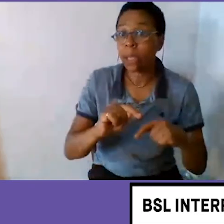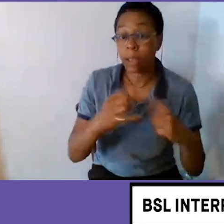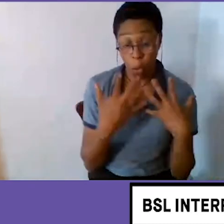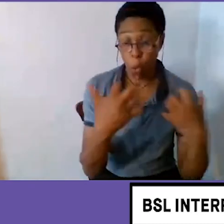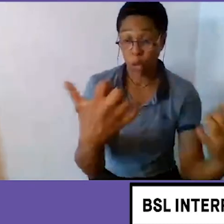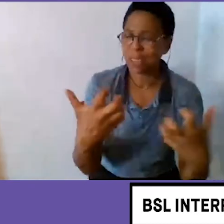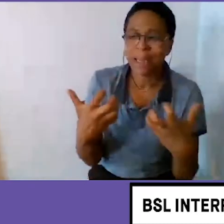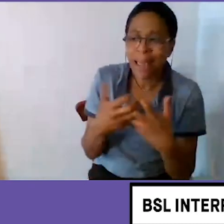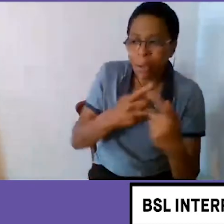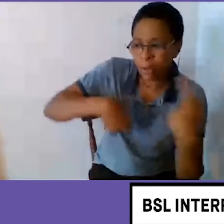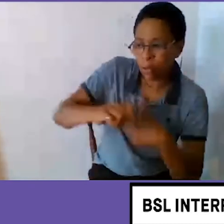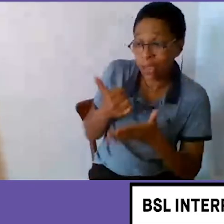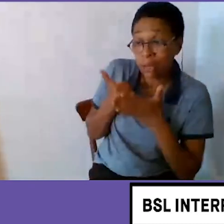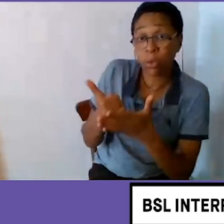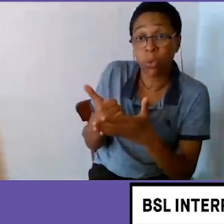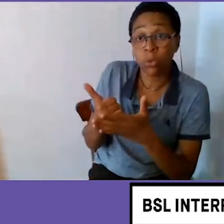work?